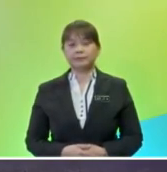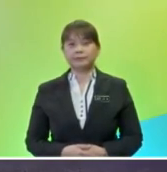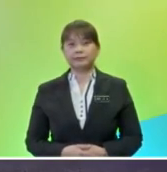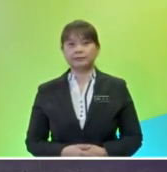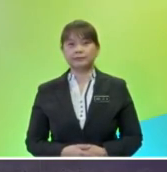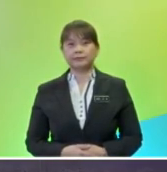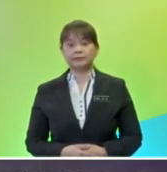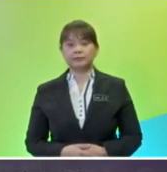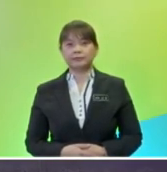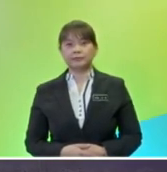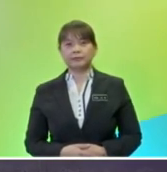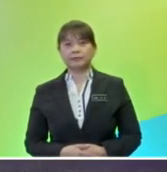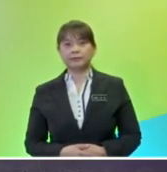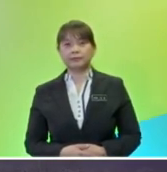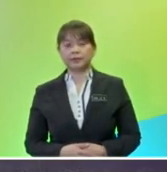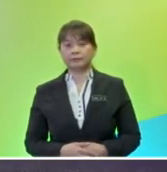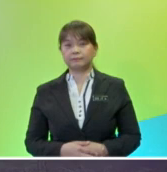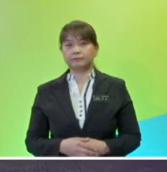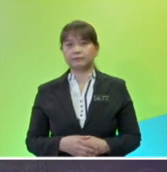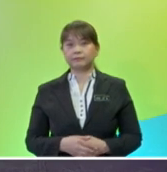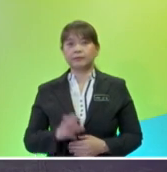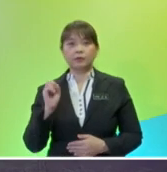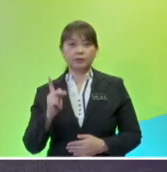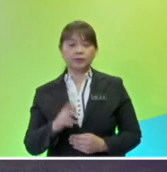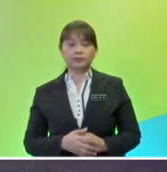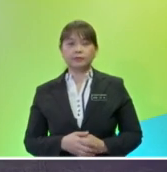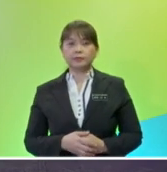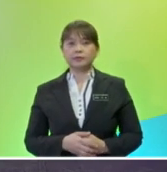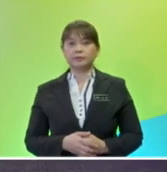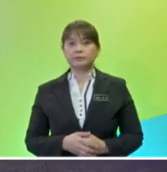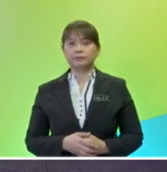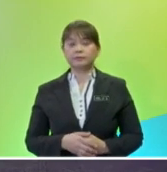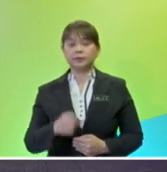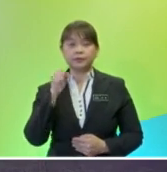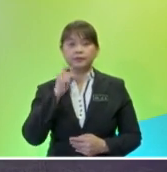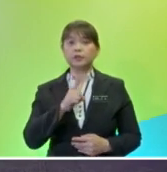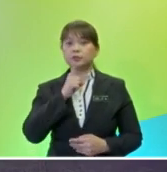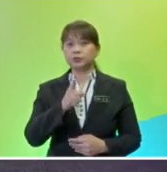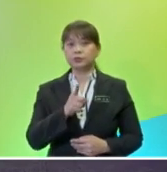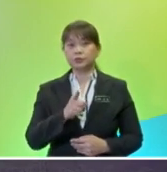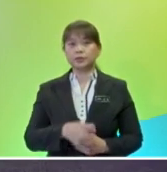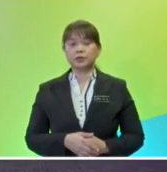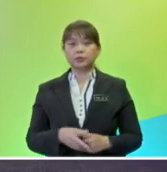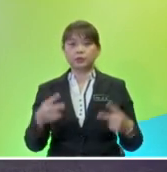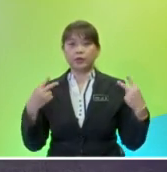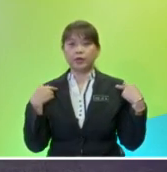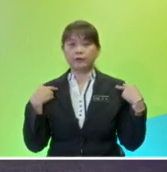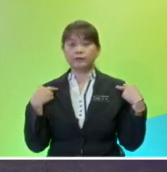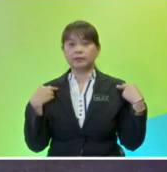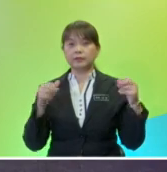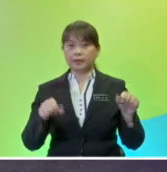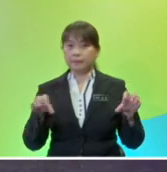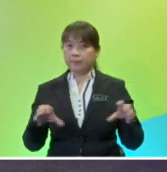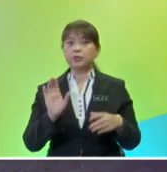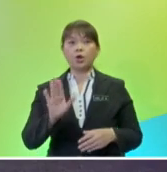so much fun playing this game, and I'm pretty sure you had too. So make your own game, right, Teacher? Yes, it's very easy. Now that we've